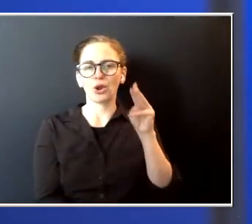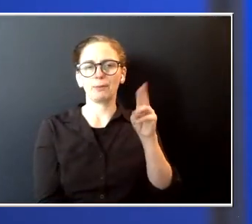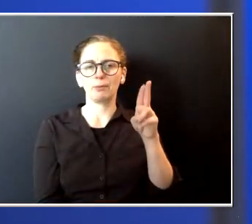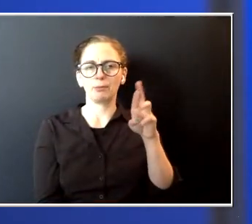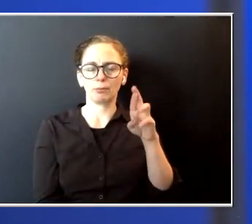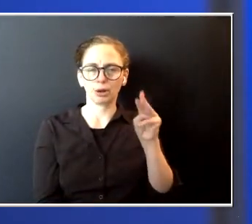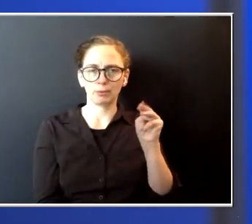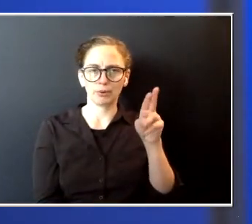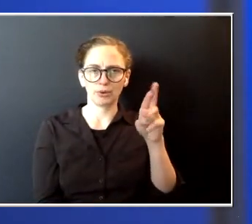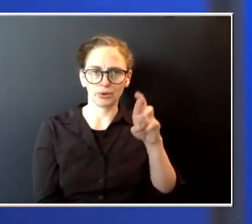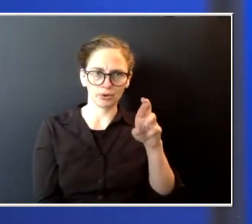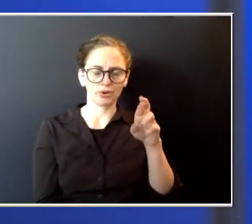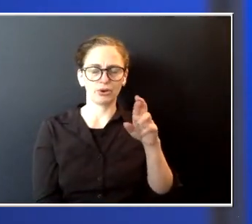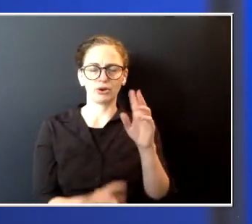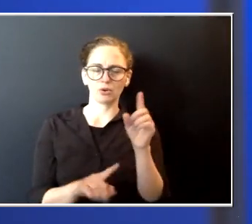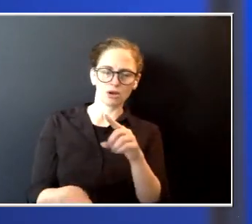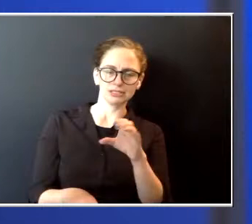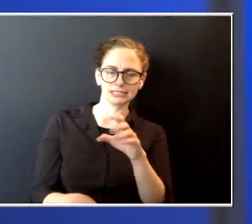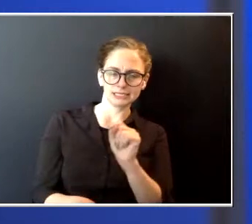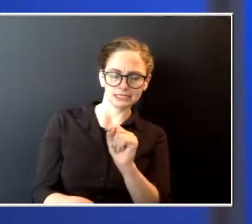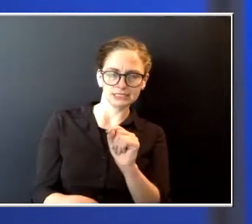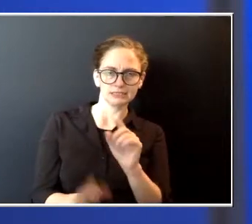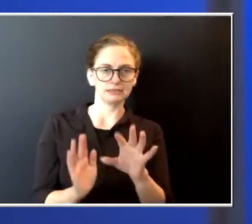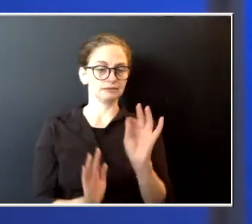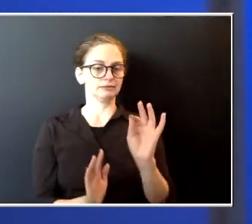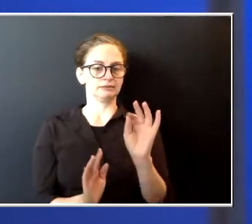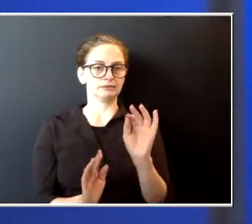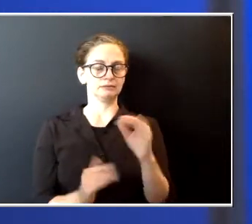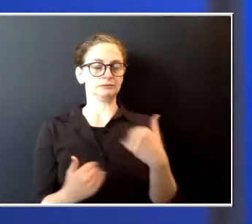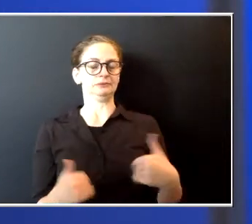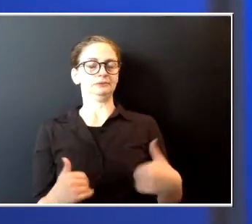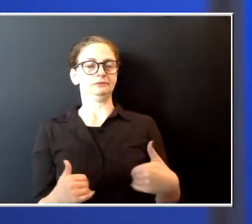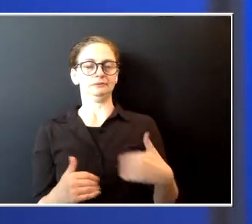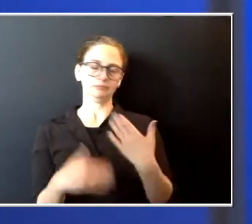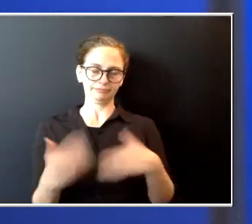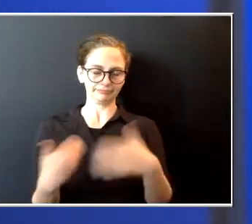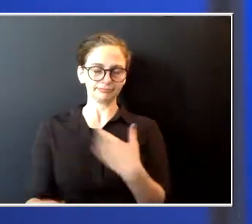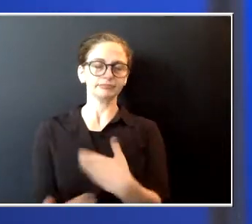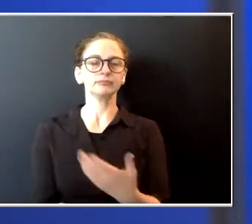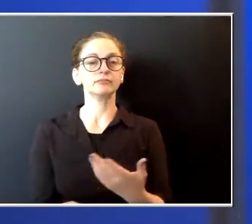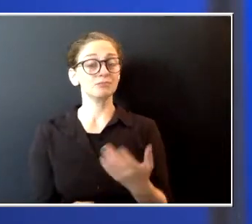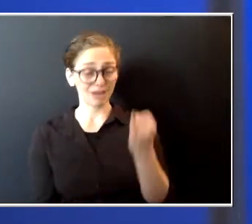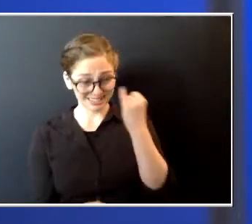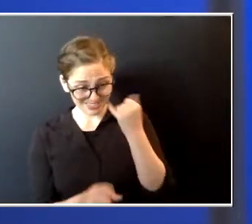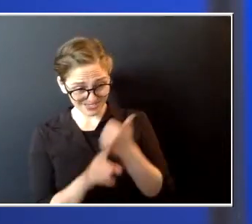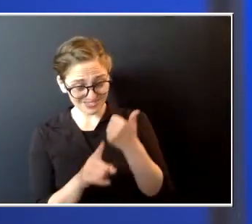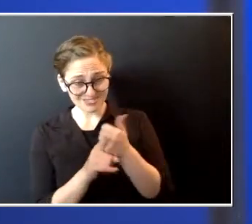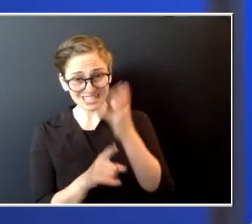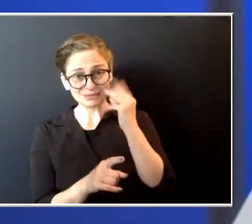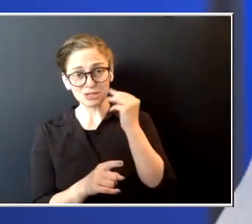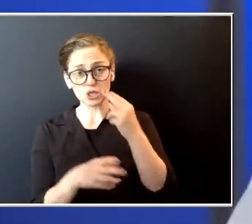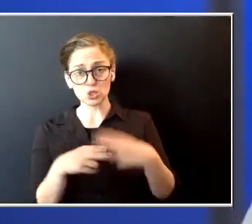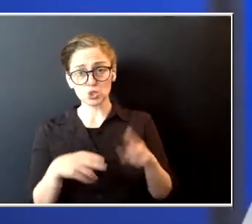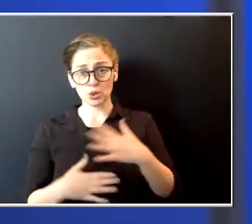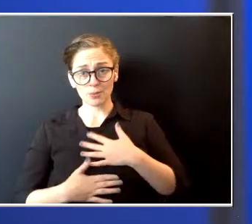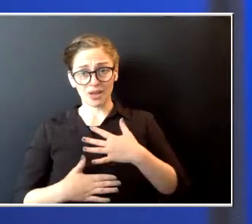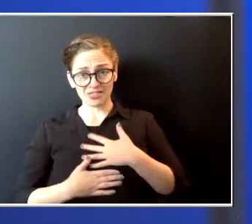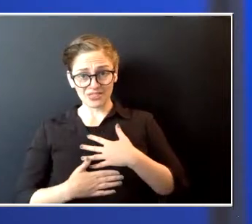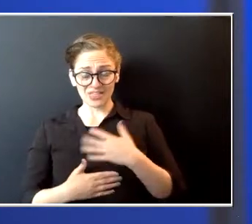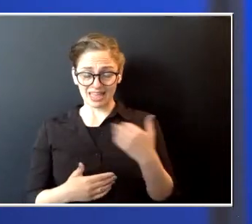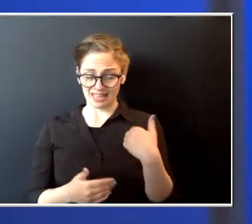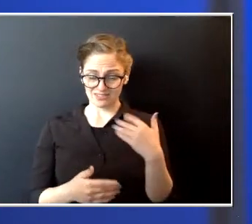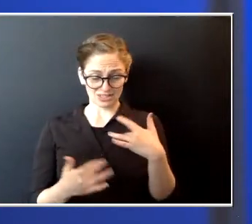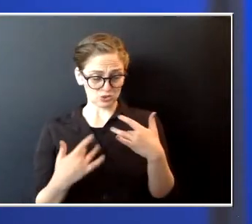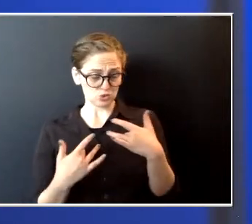cardiologists. But if you have any symptoms of shortness of breath, and there's concern about the valve, then your primary care doc can be a great segue to get us to the